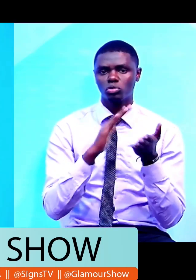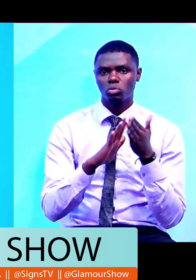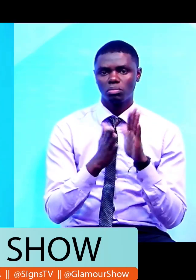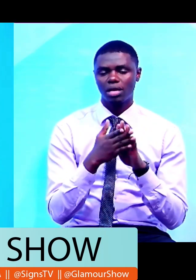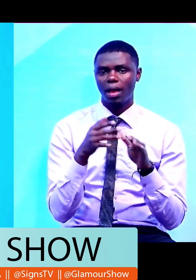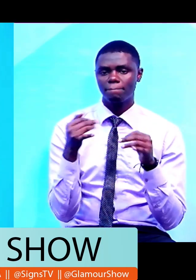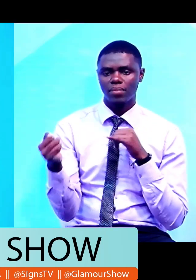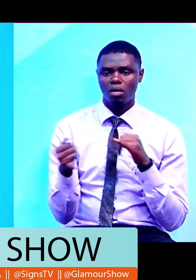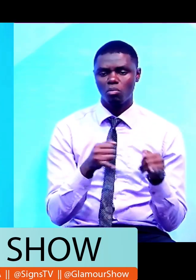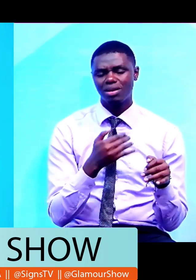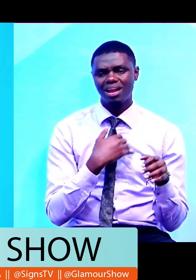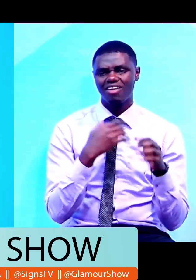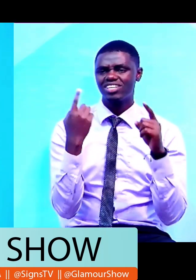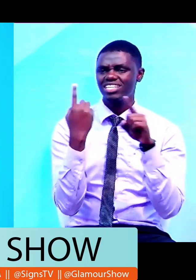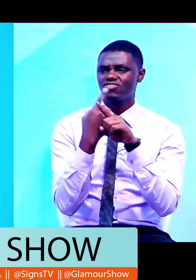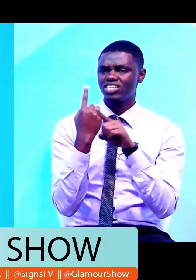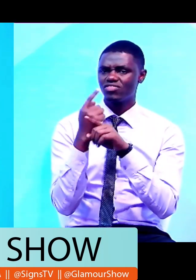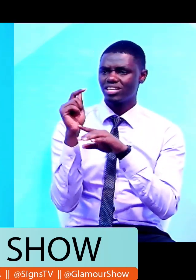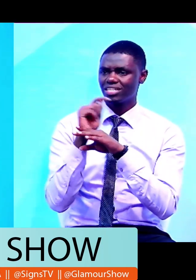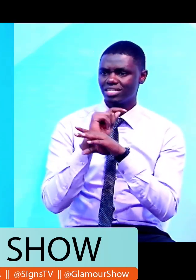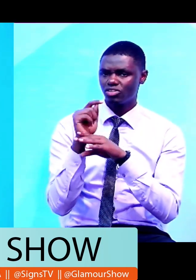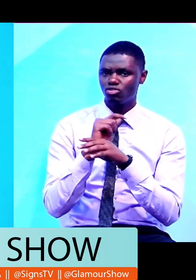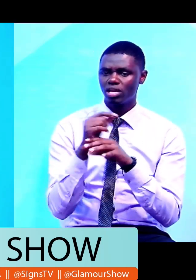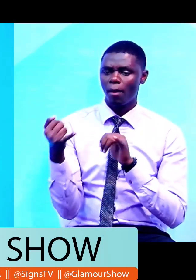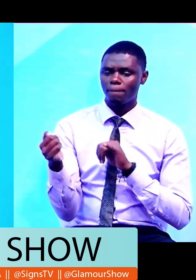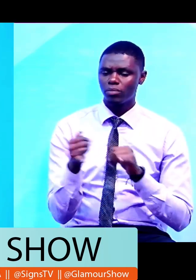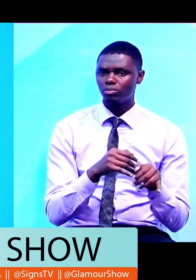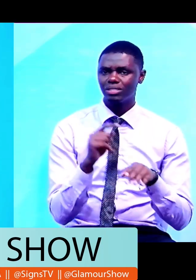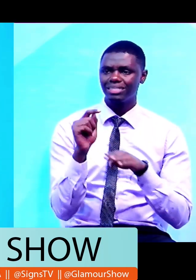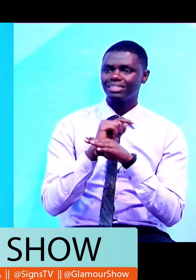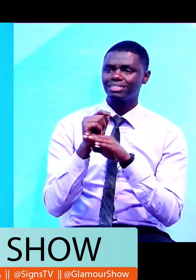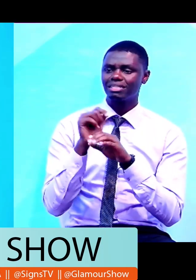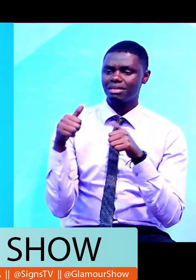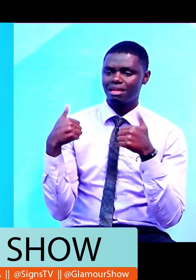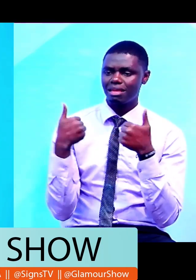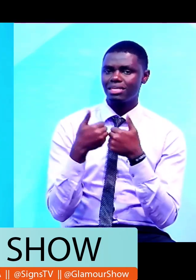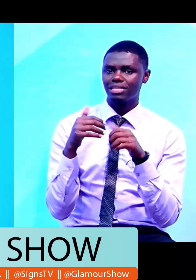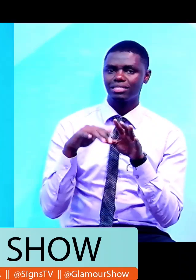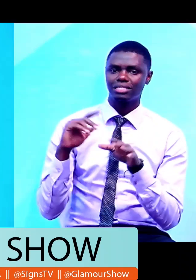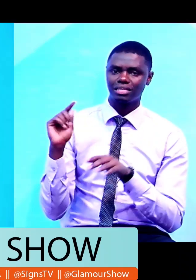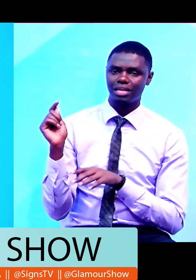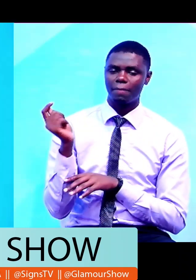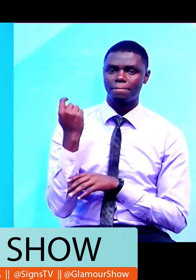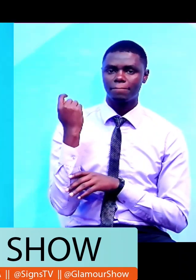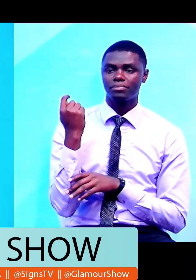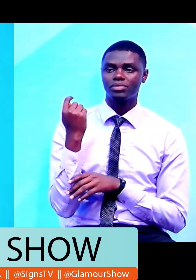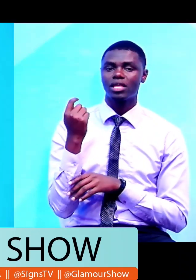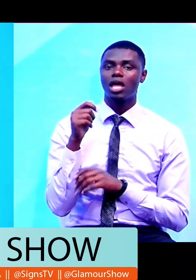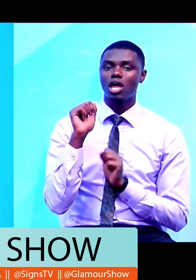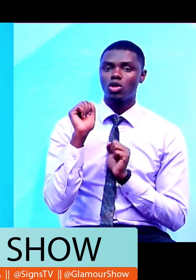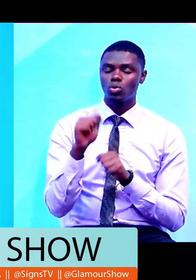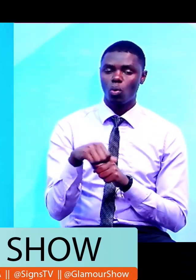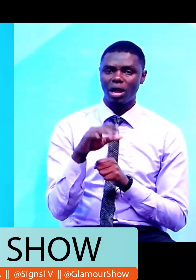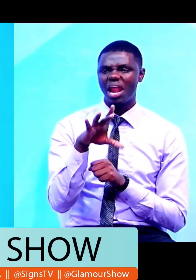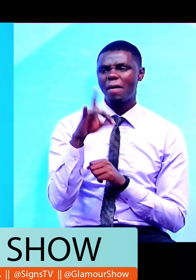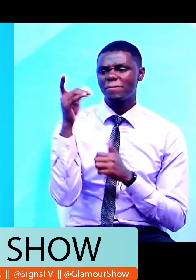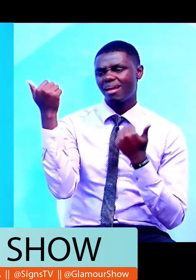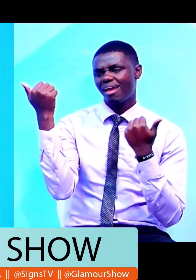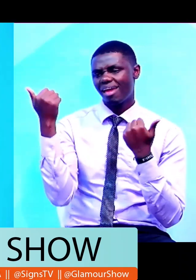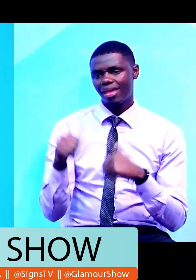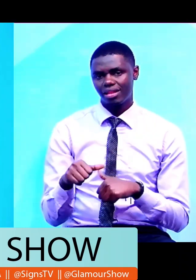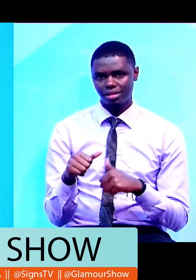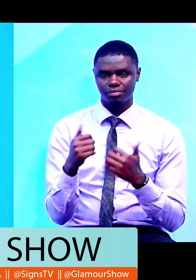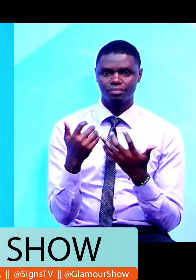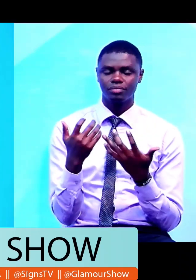very many modeling training agencies here in Kenya, and you can just pick any of them and